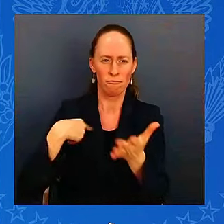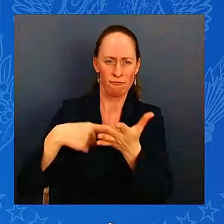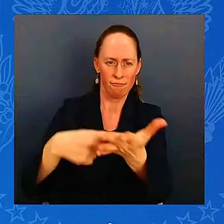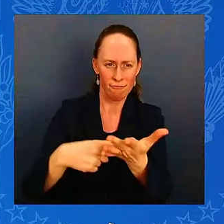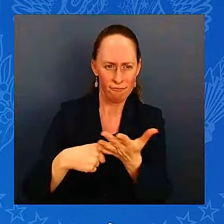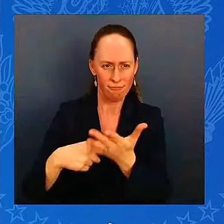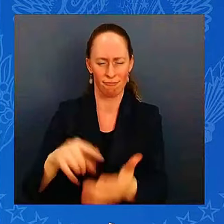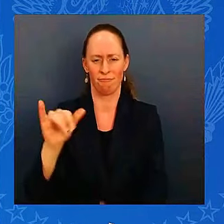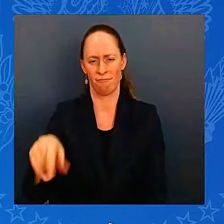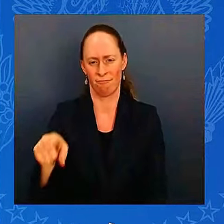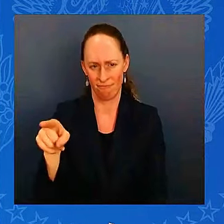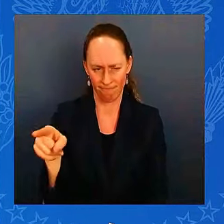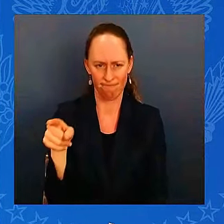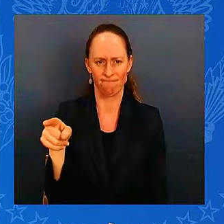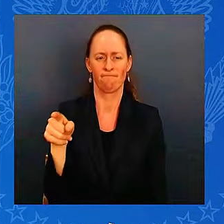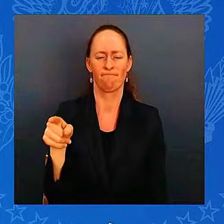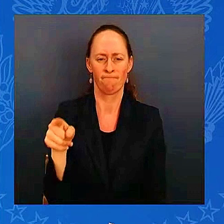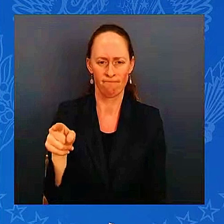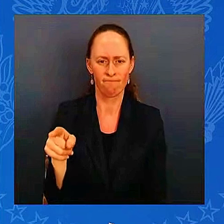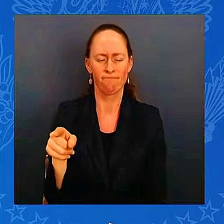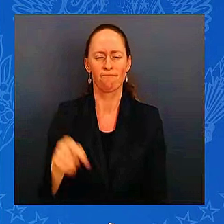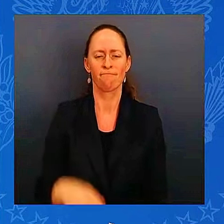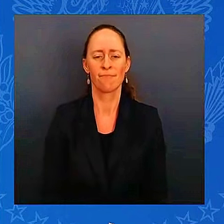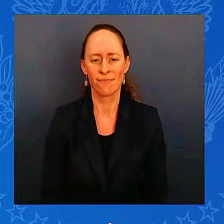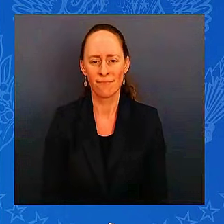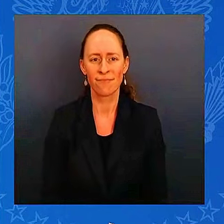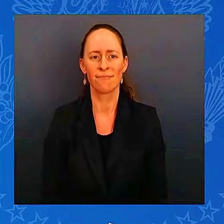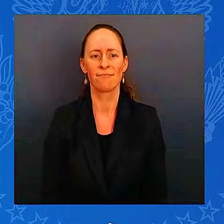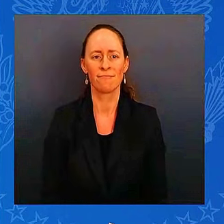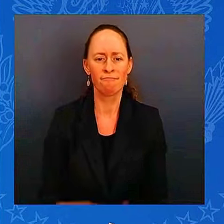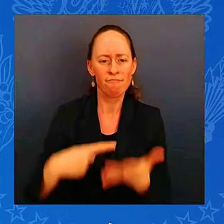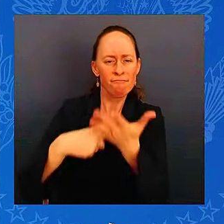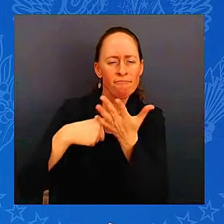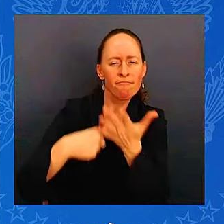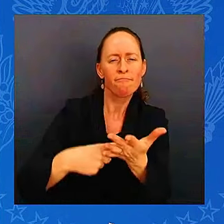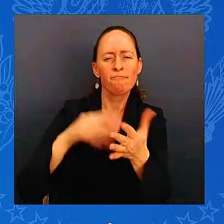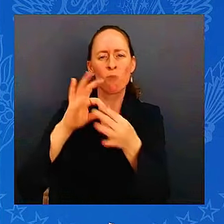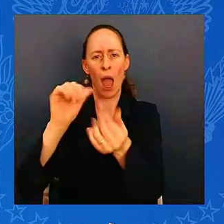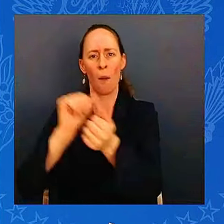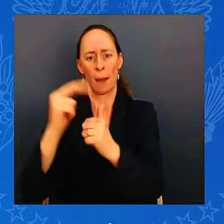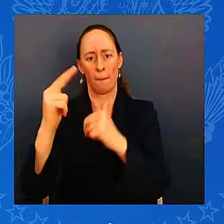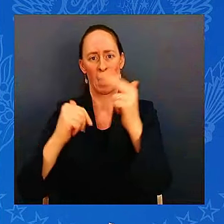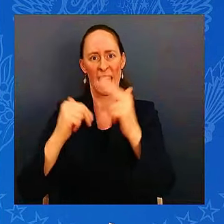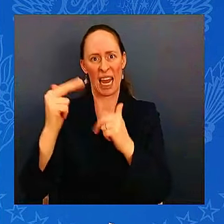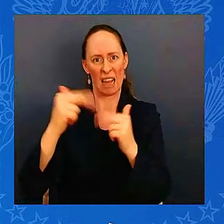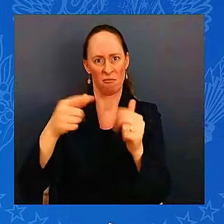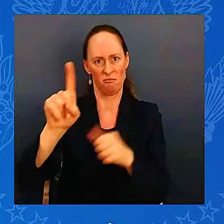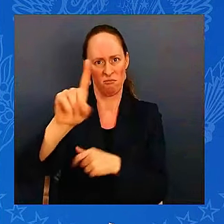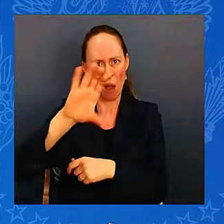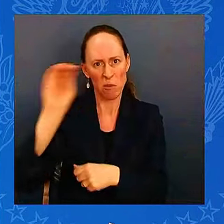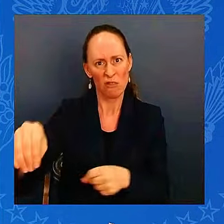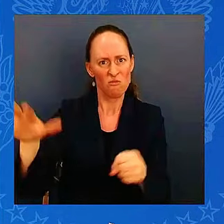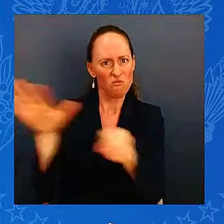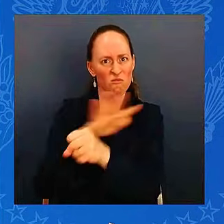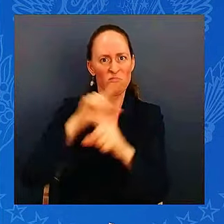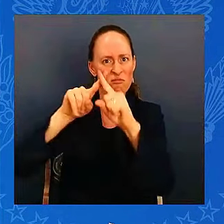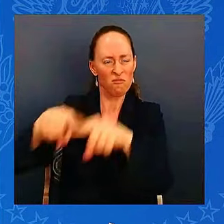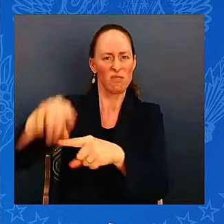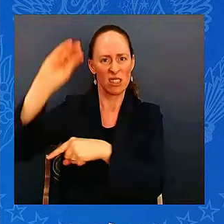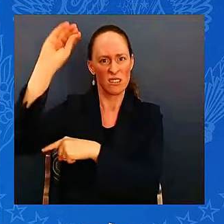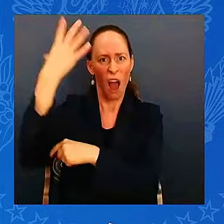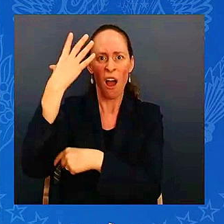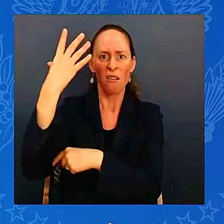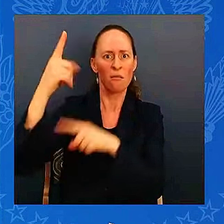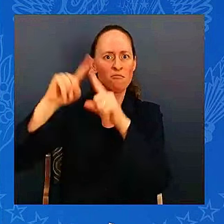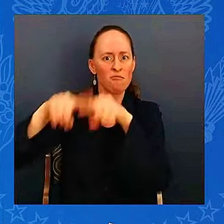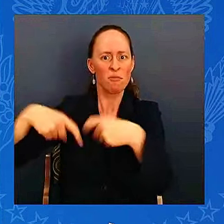residential solar adaptation. And more than 80% of the solar panels and components are manufactured in China, though. But now